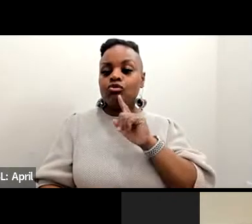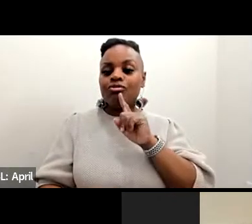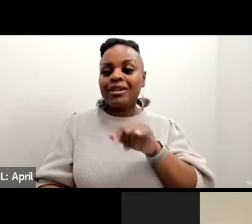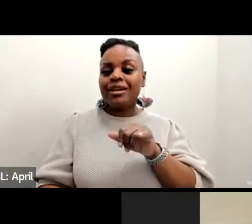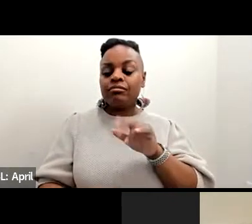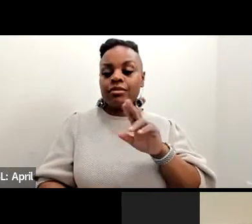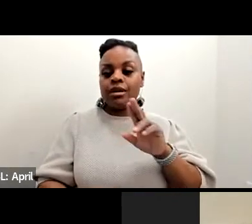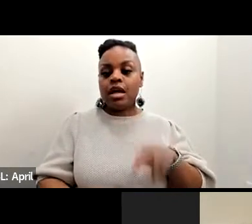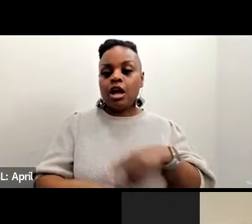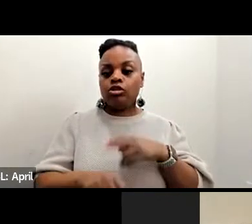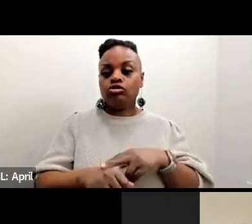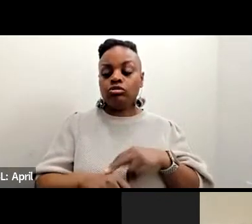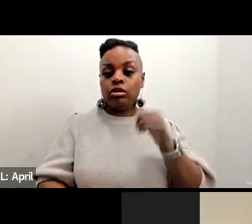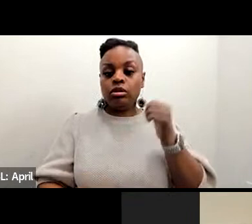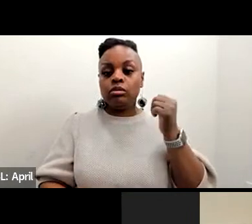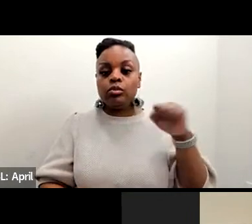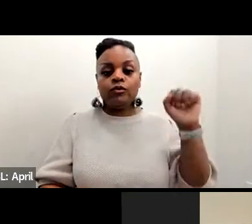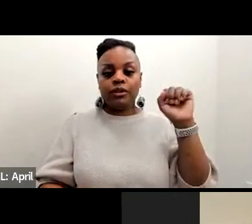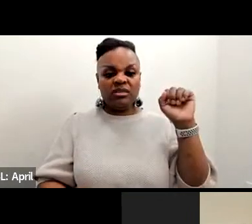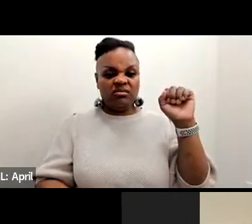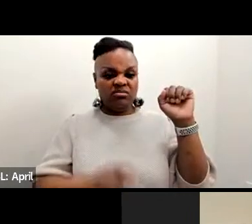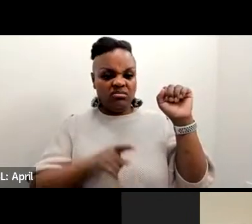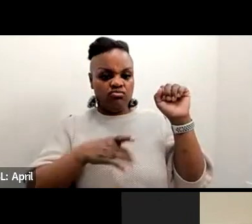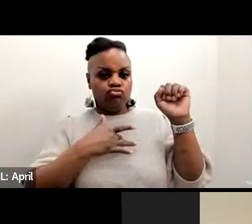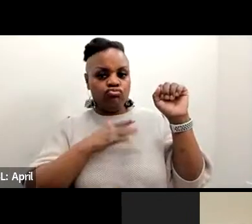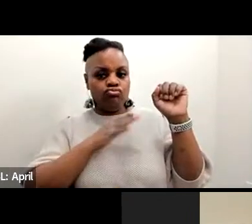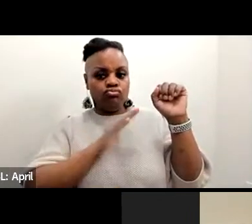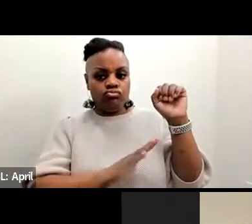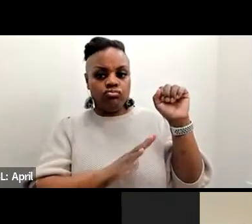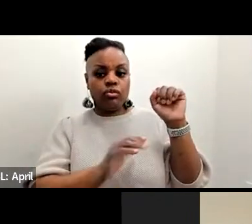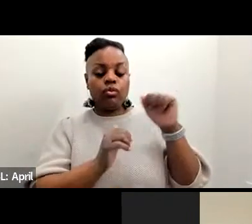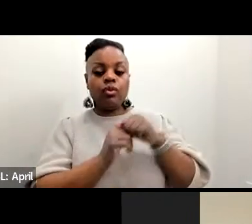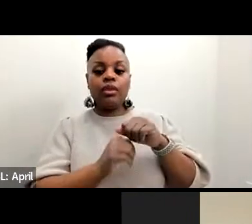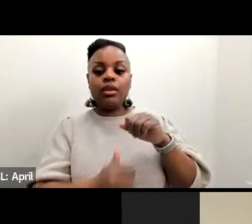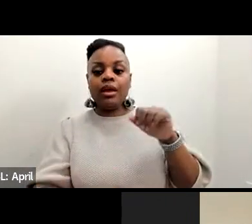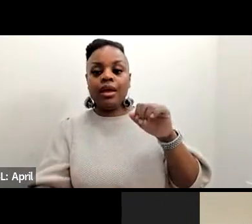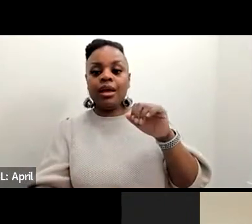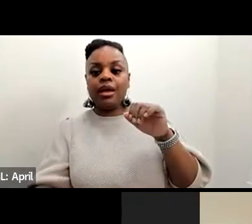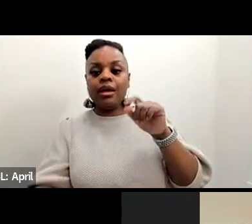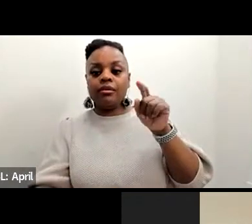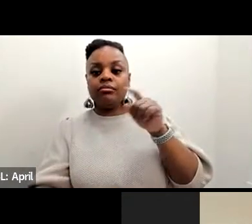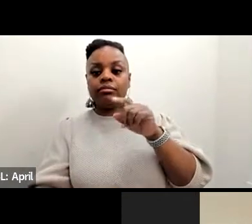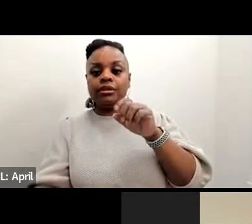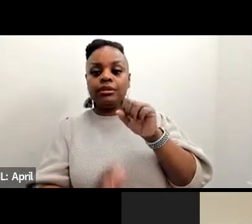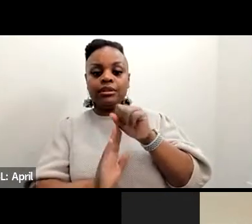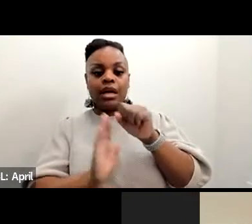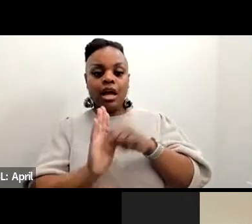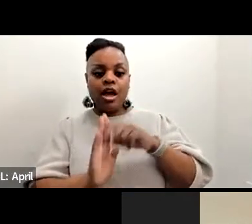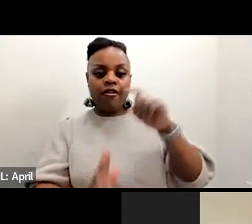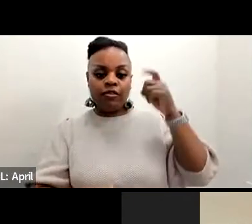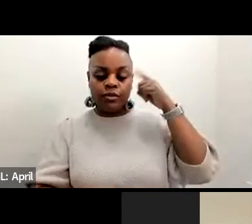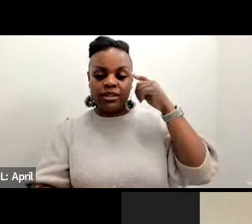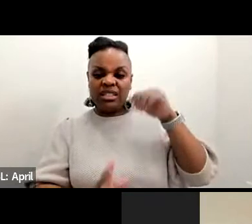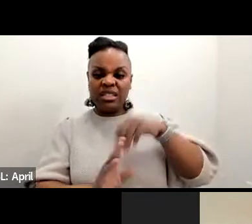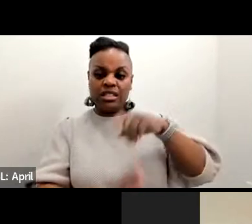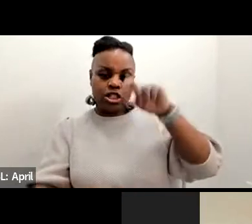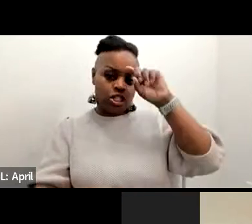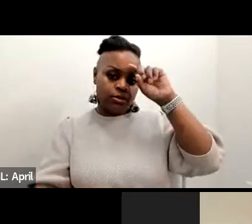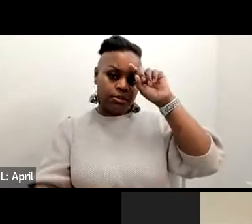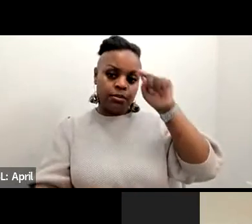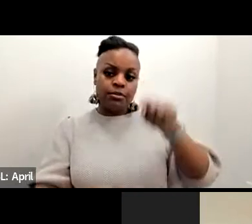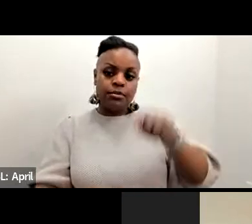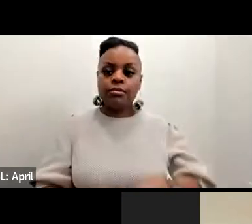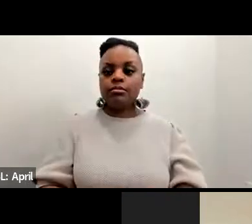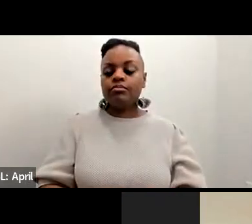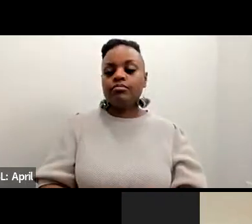at the time. And like many other actors, organized and otherwise, on the ground, they were dissidents who fought for national